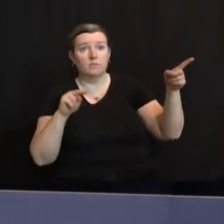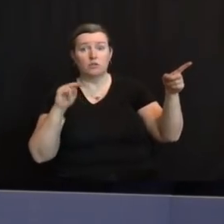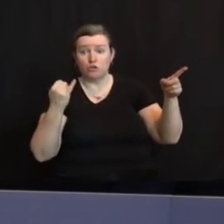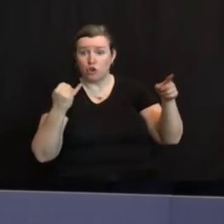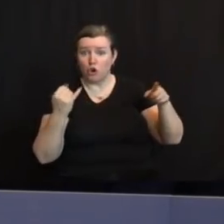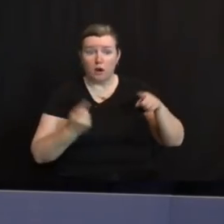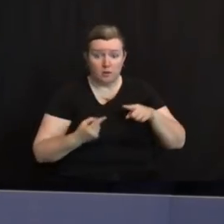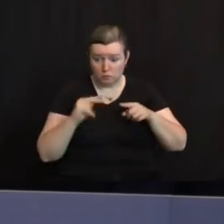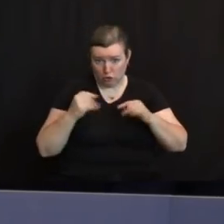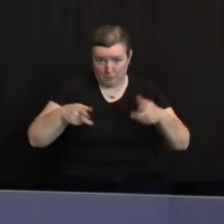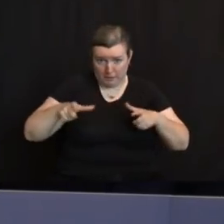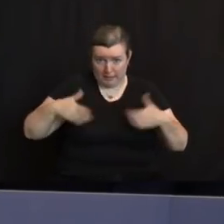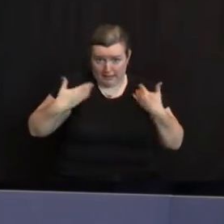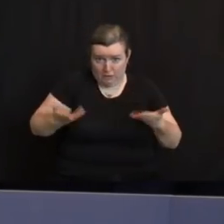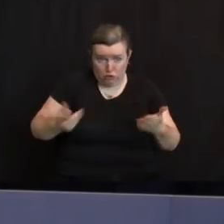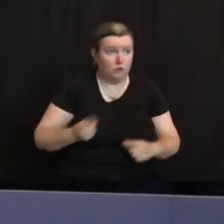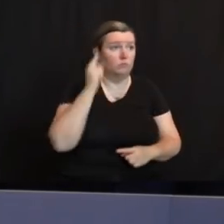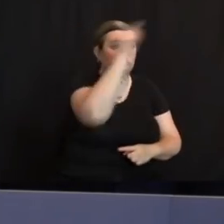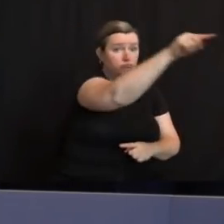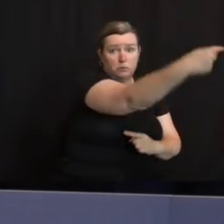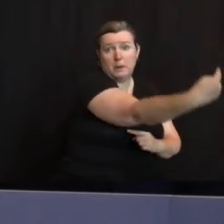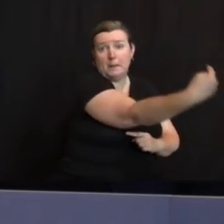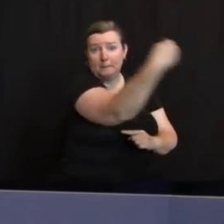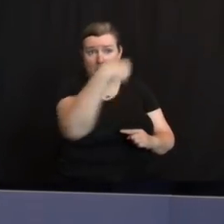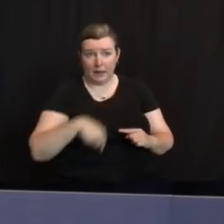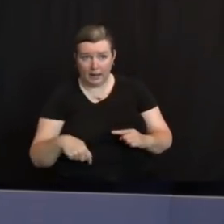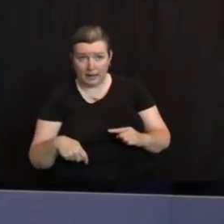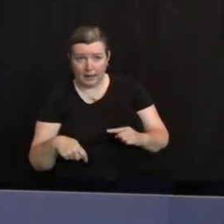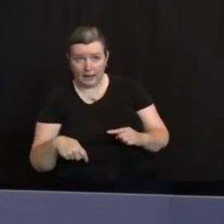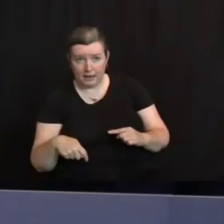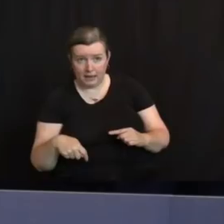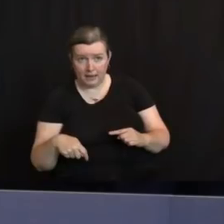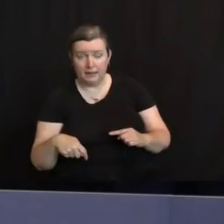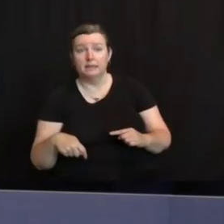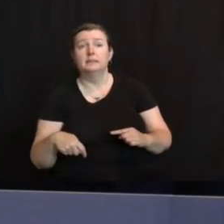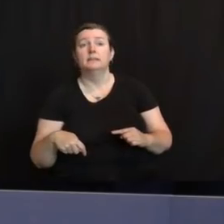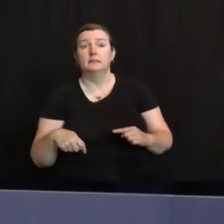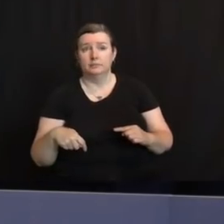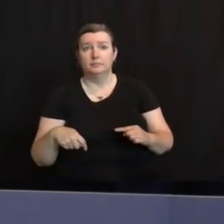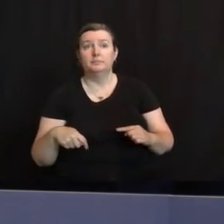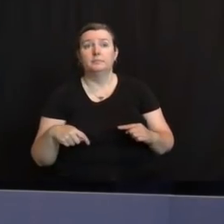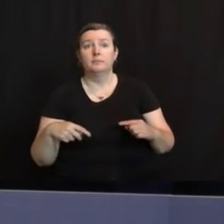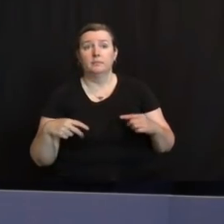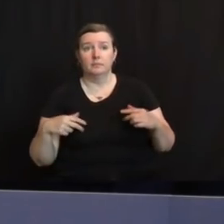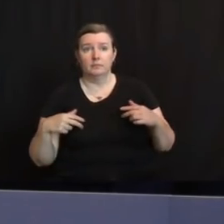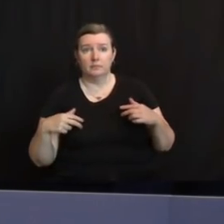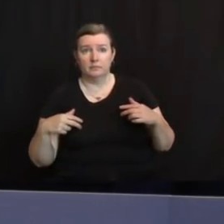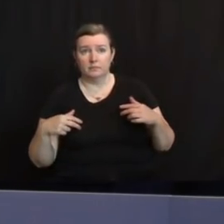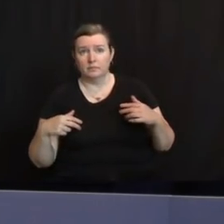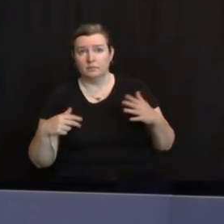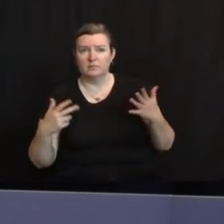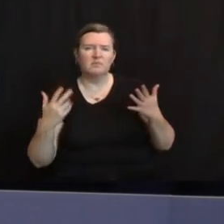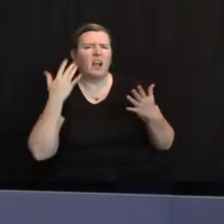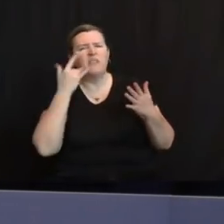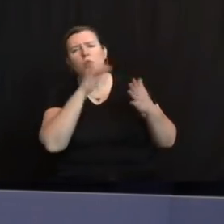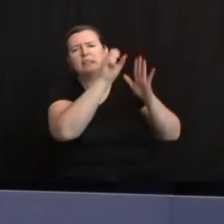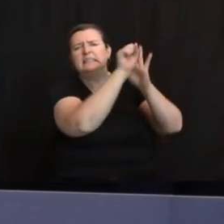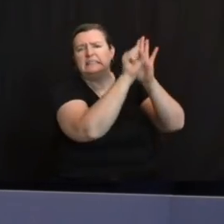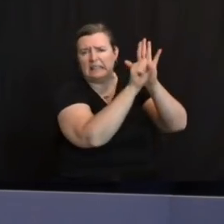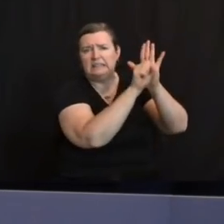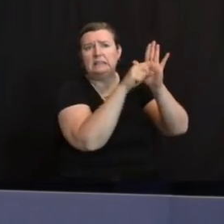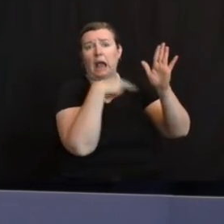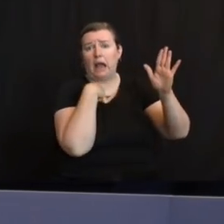to any person arriving from a state with a positive test rate higher than 10 per 100,000